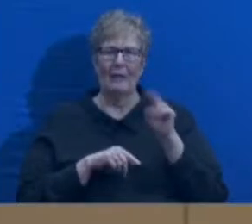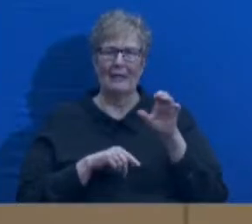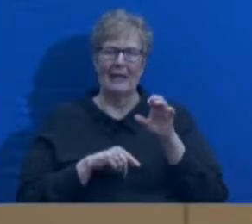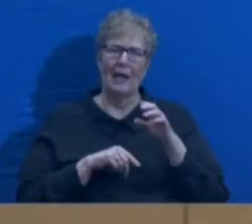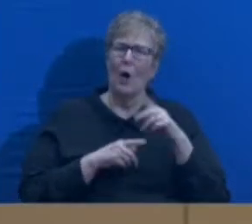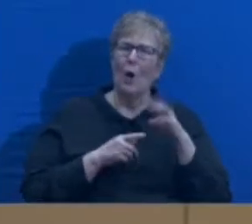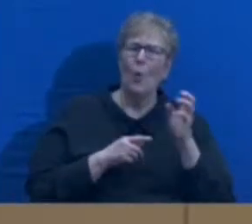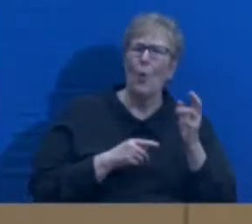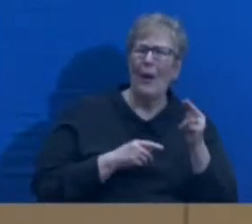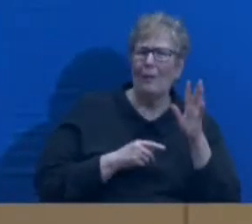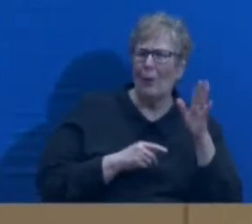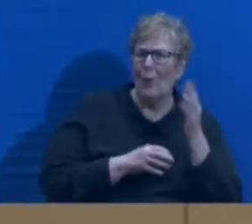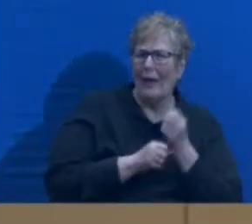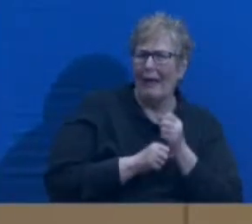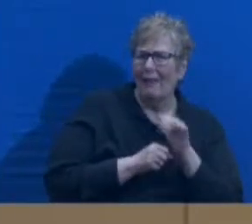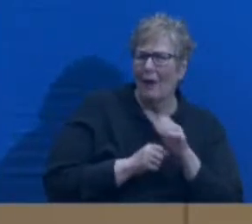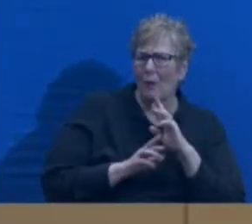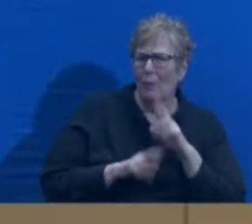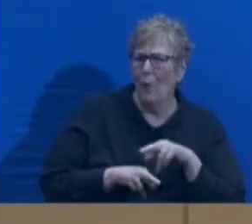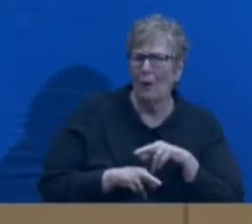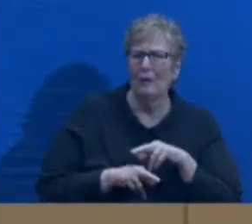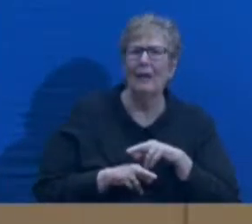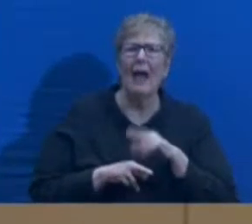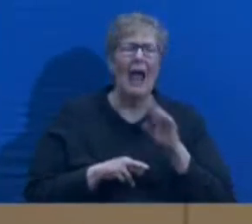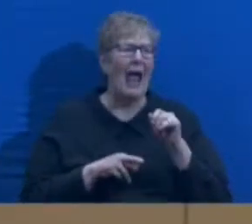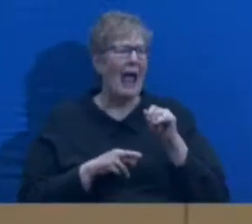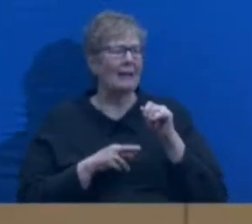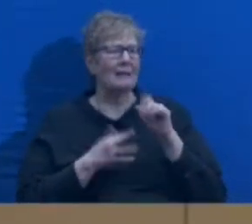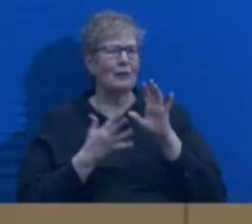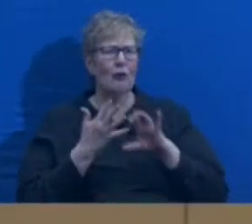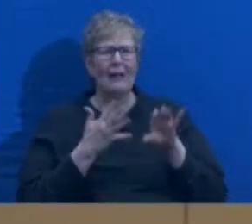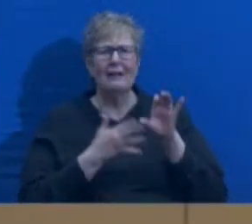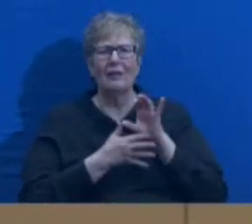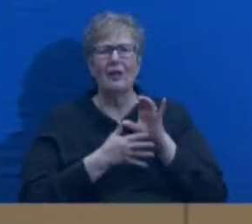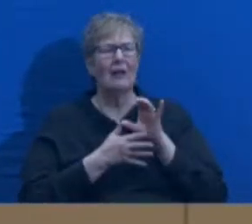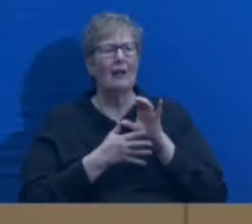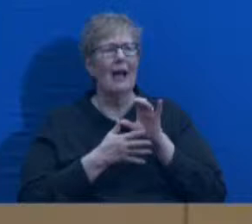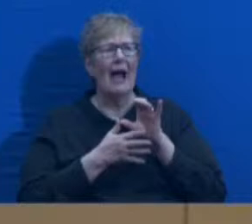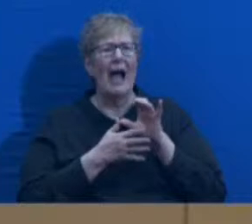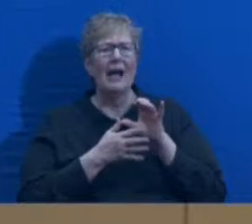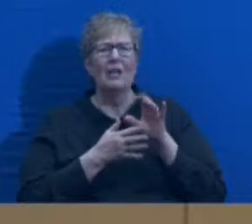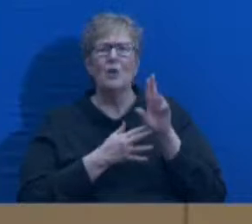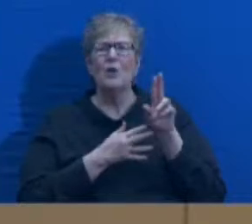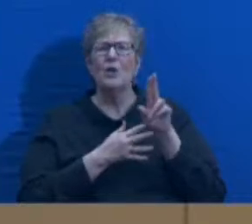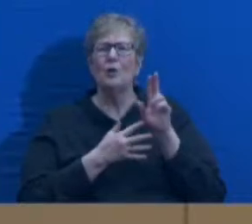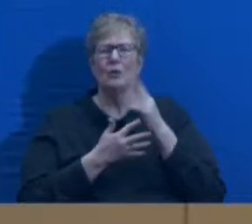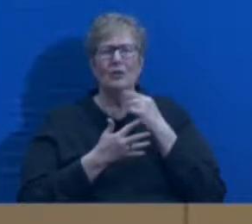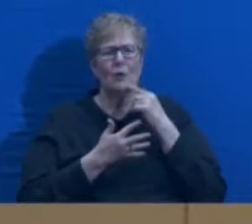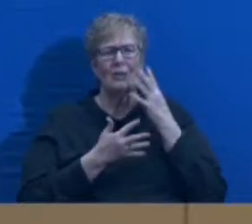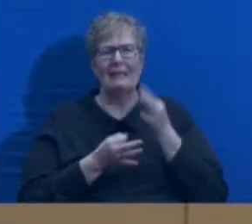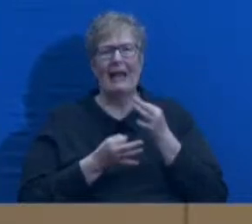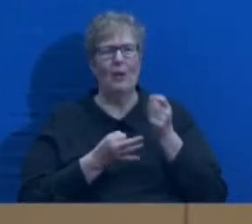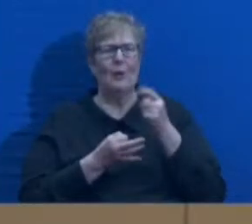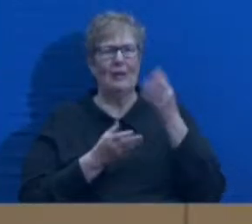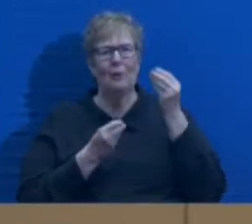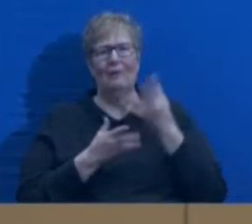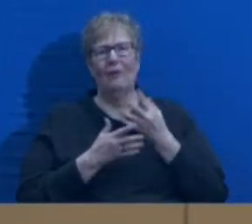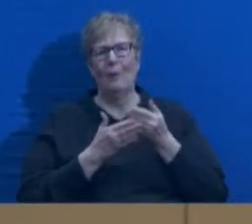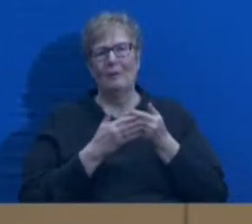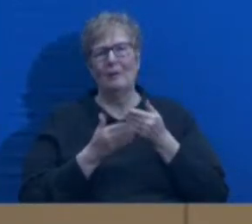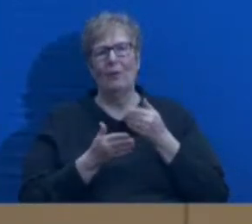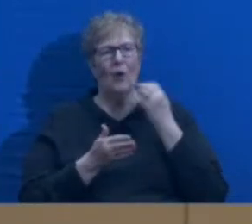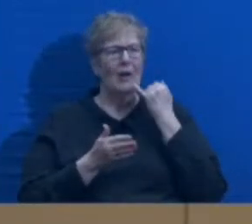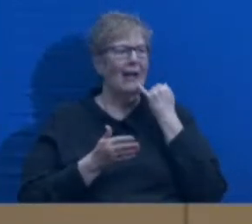to get the report and what criteria you would use to alert the public earlier than that if RNC delegates or any support staff,